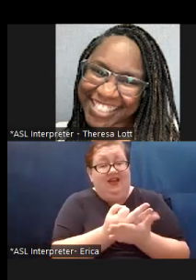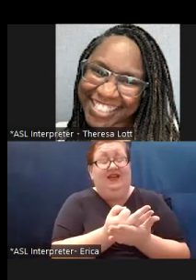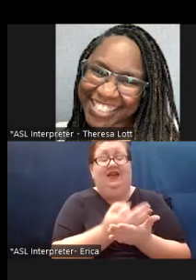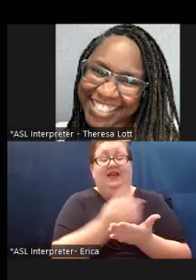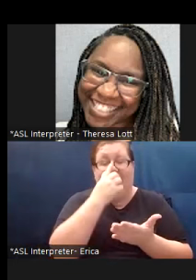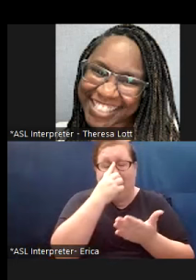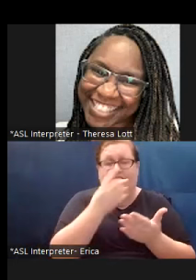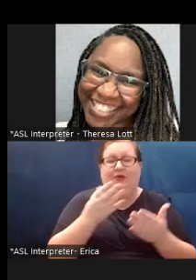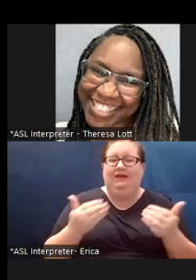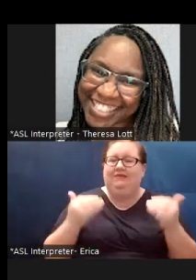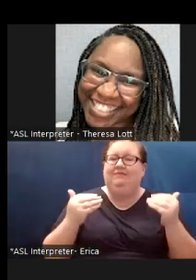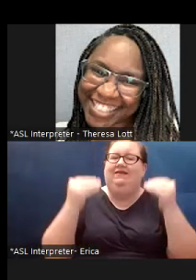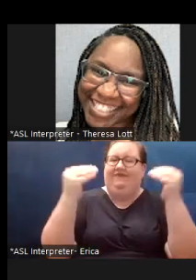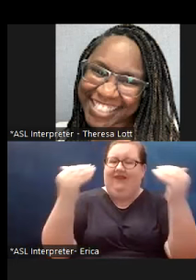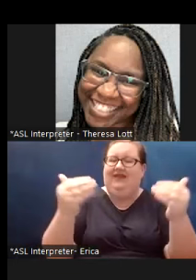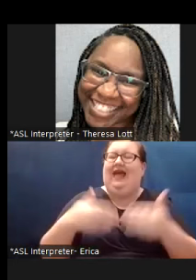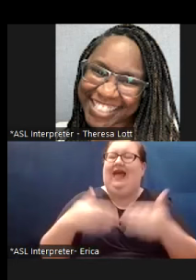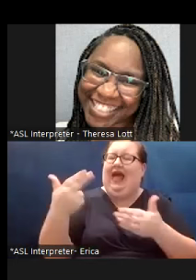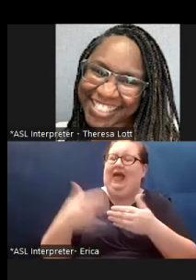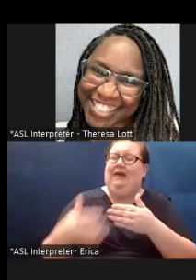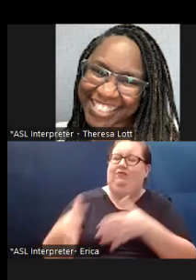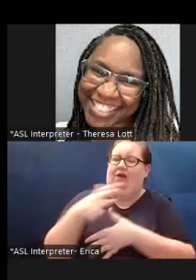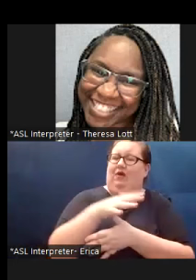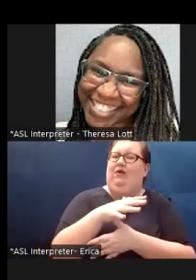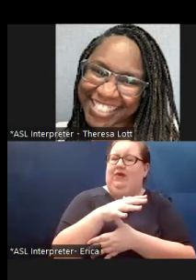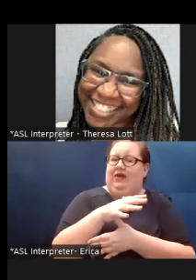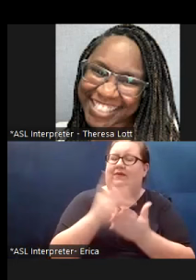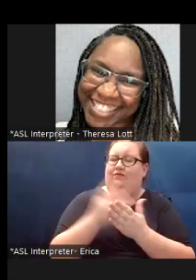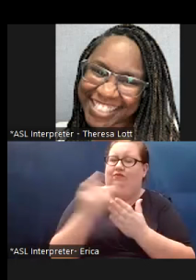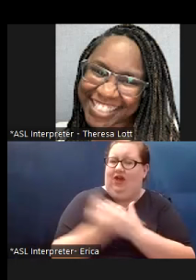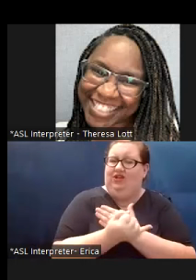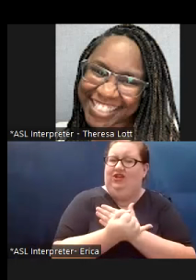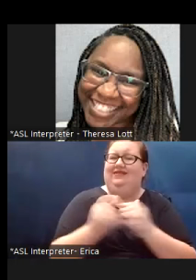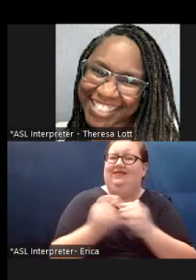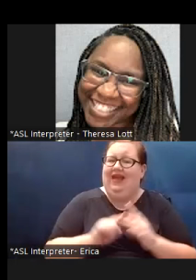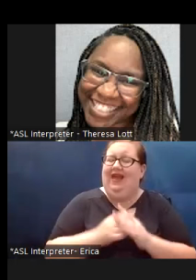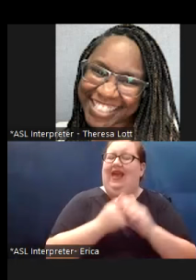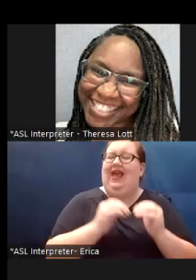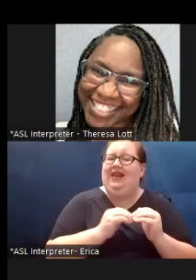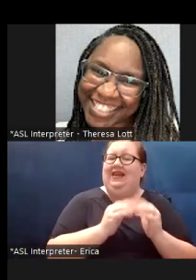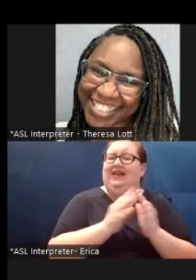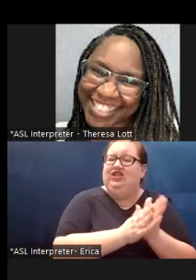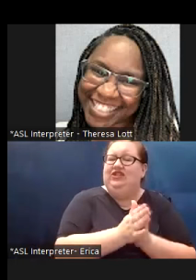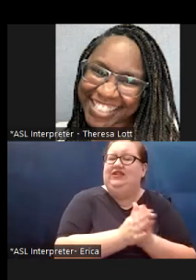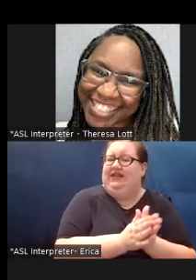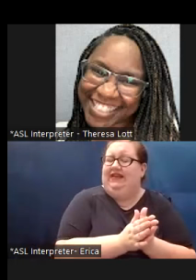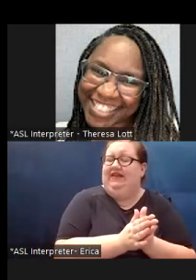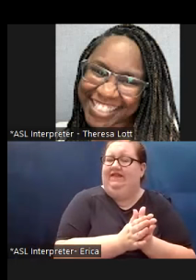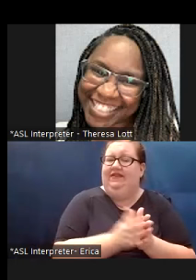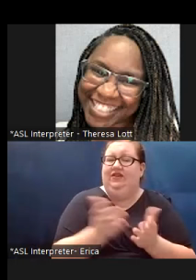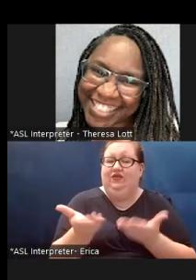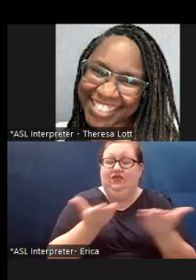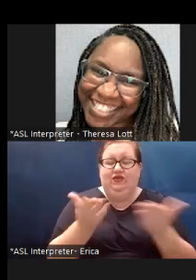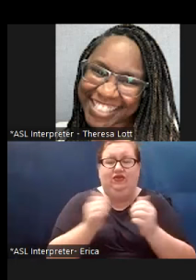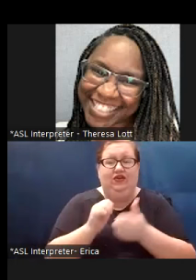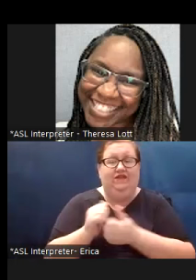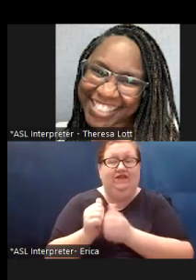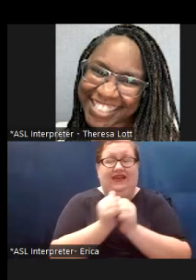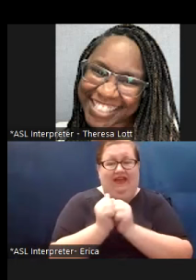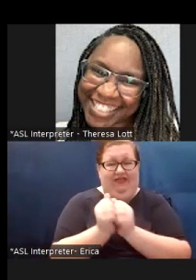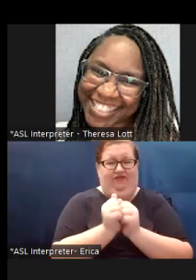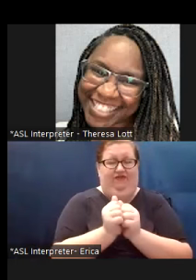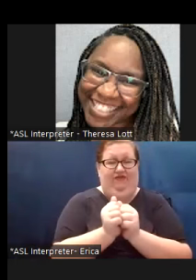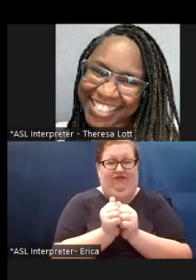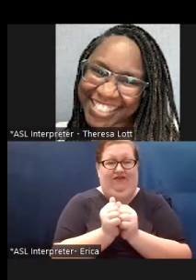priority projects, and there are many other planning initiatives that this program has been working to sew together like a needle and thread.